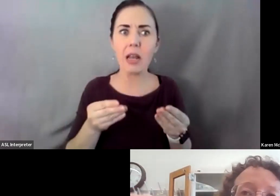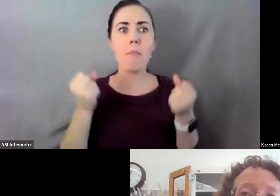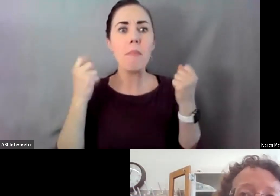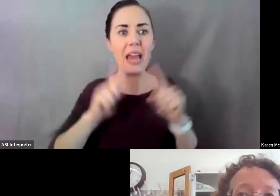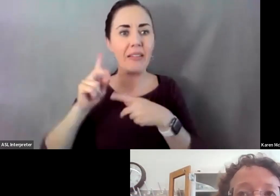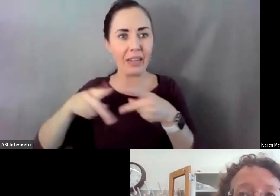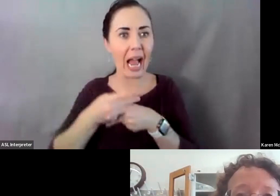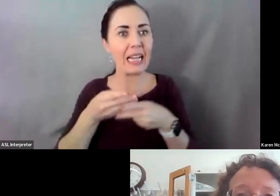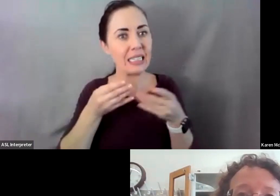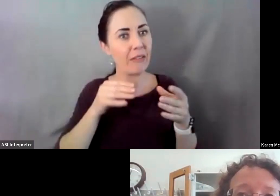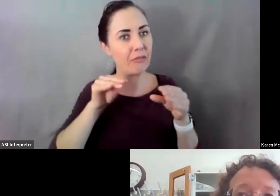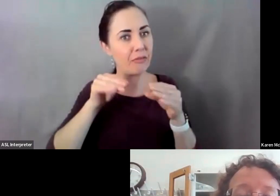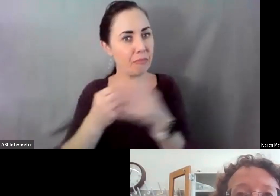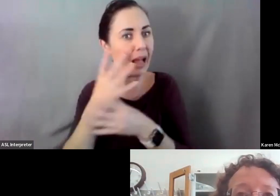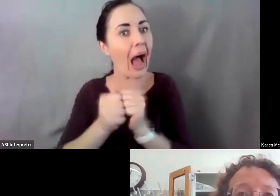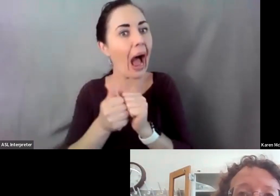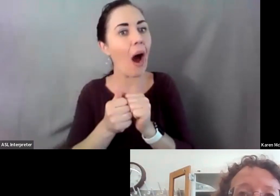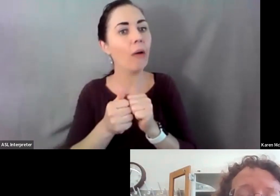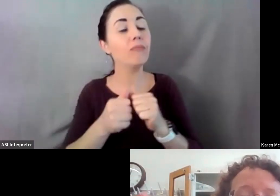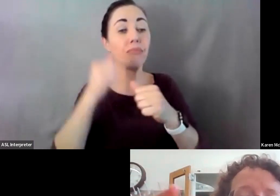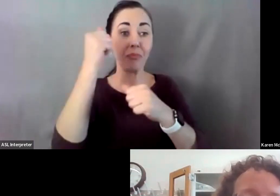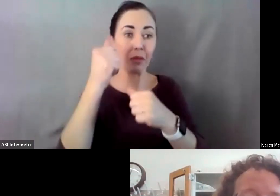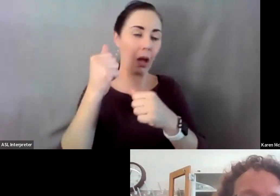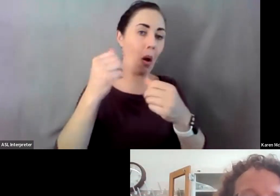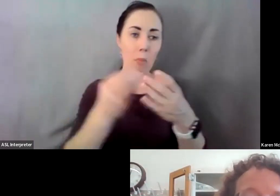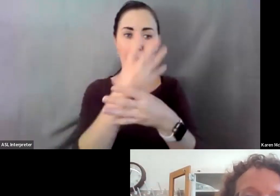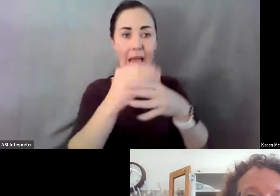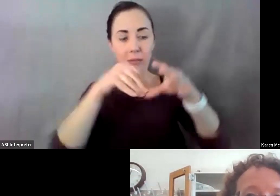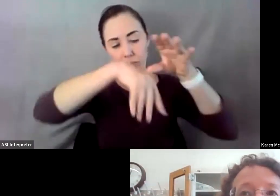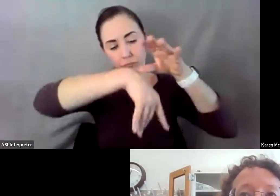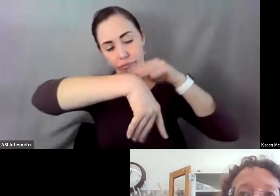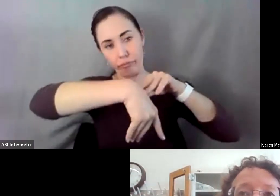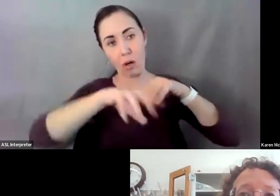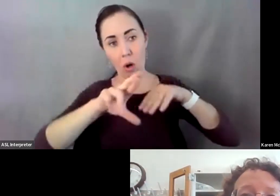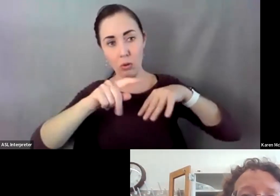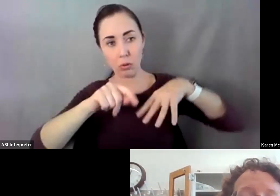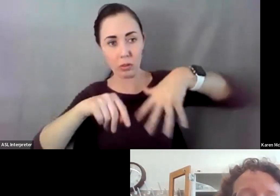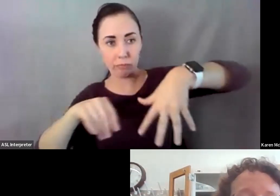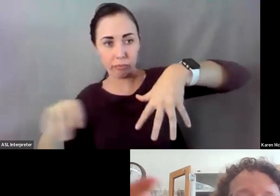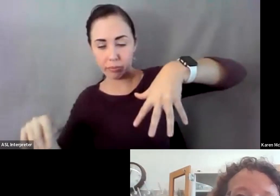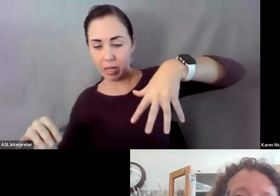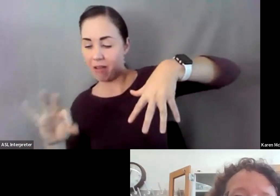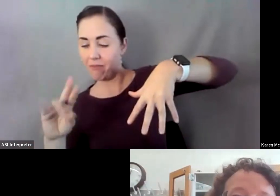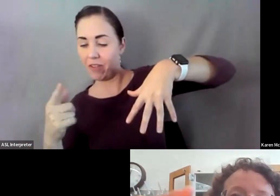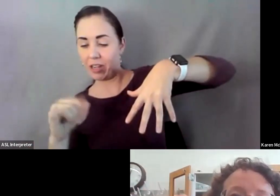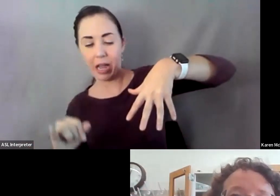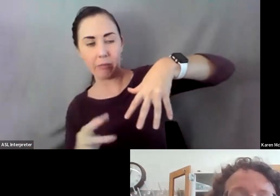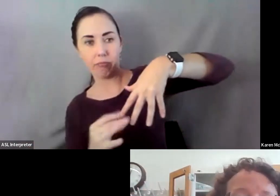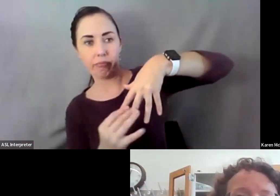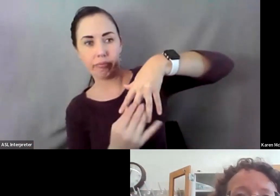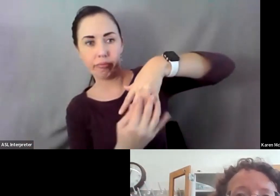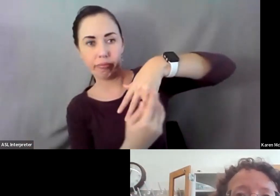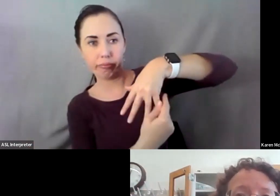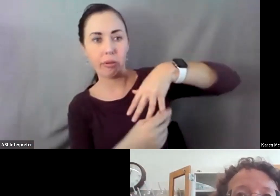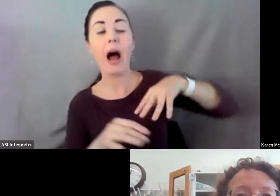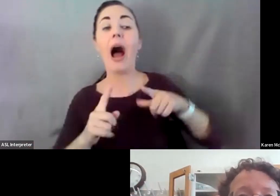by attaching to their roots underground. And they form this big network, kind of like the internet, where plants can talk and